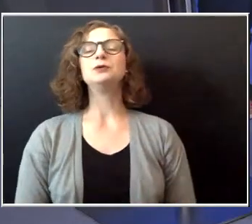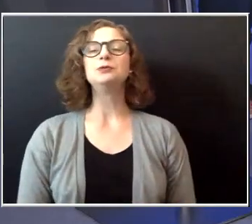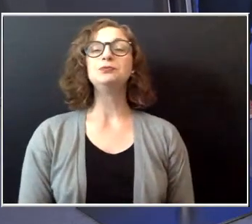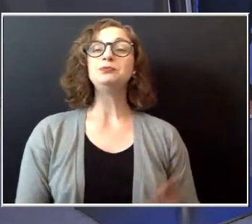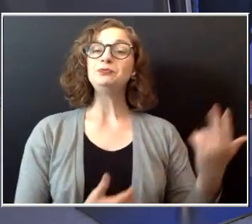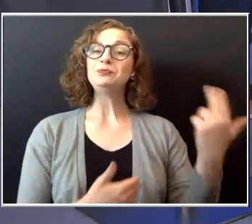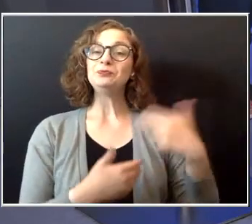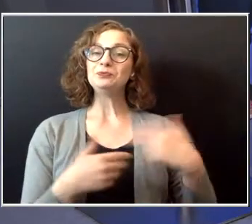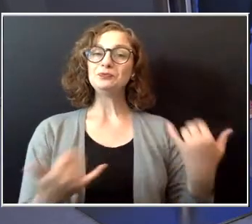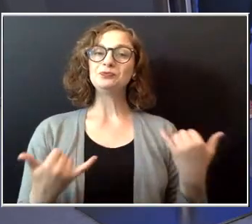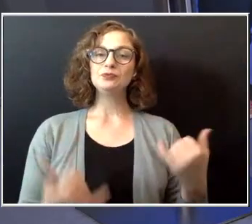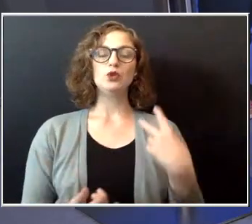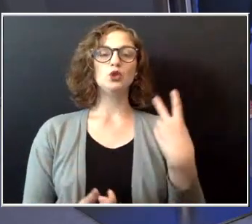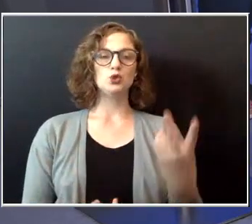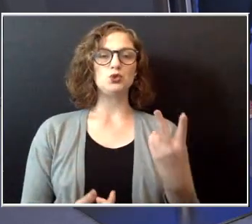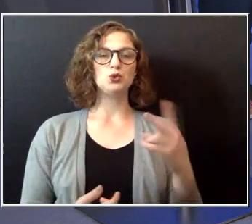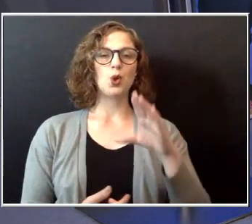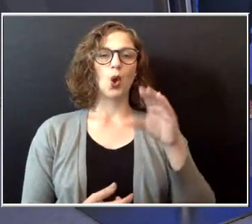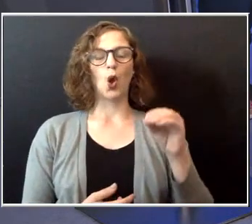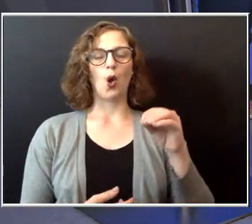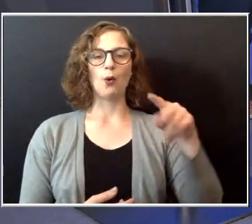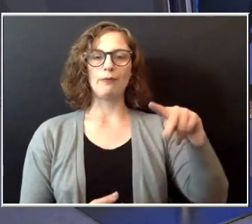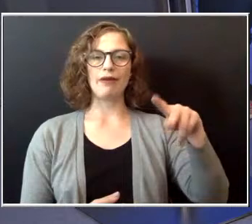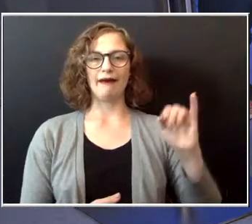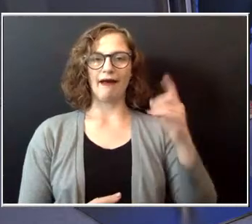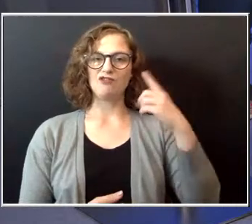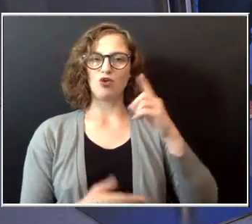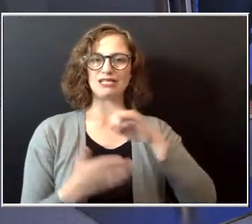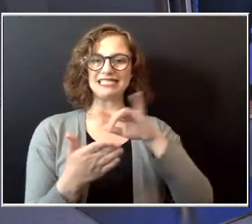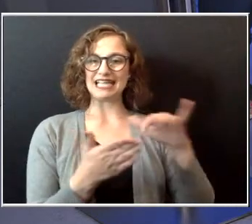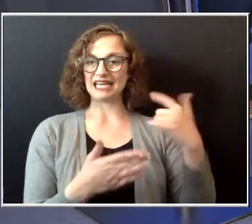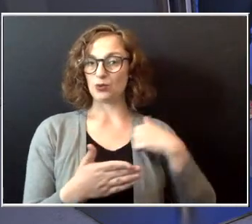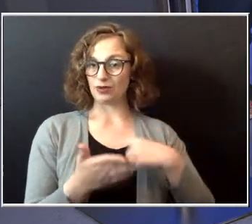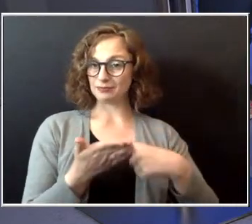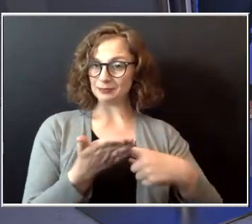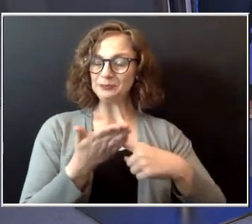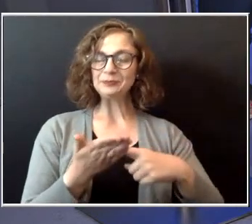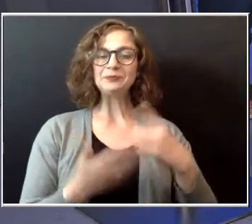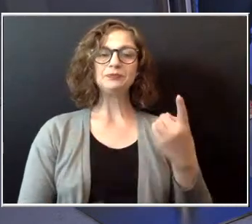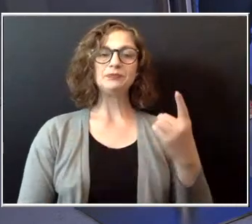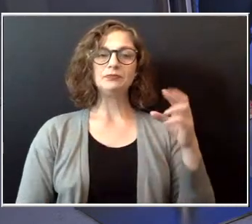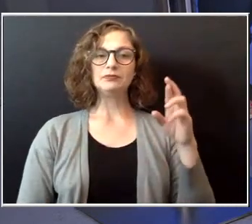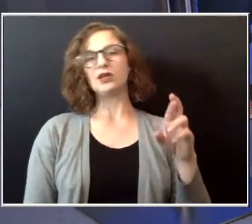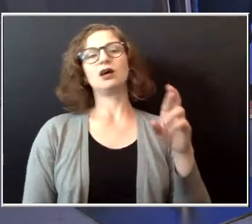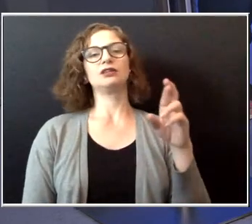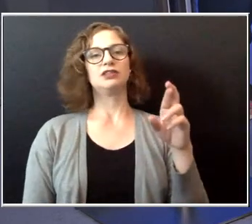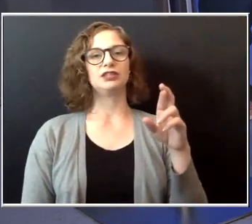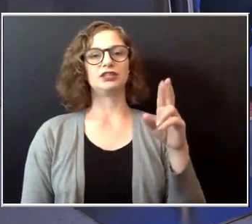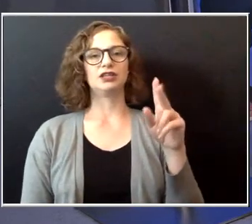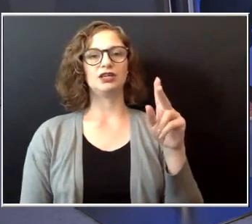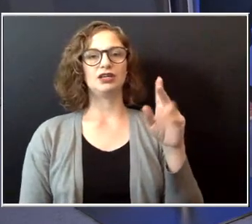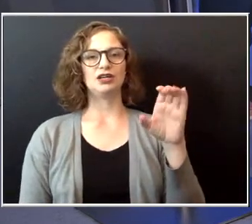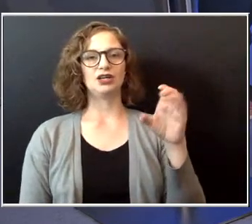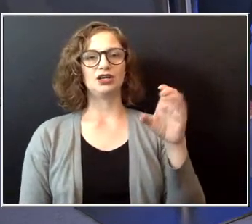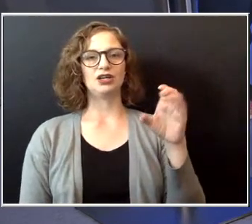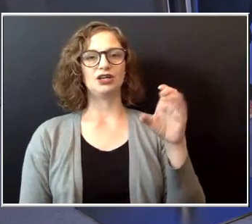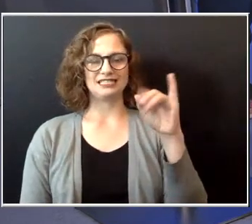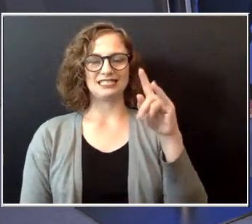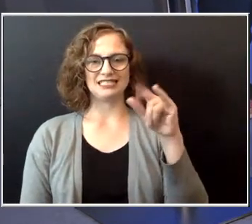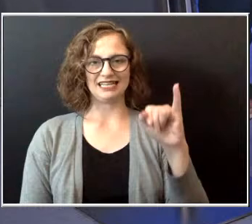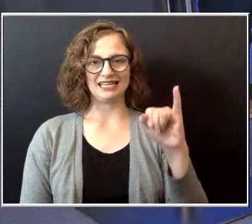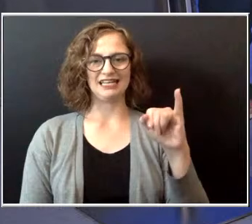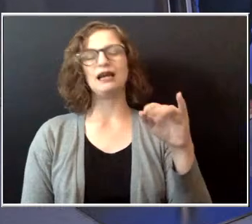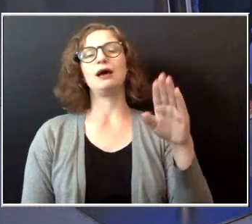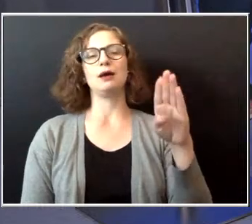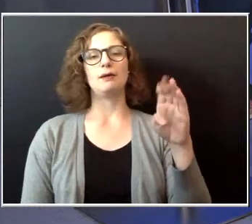co-principal investigators to the study that we've been talking a little bit about. Dr. Christy Beffert. I didn't do it right, Dr. Christy Beffert. You know, I rehearse these